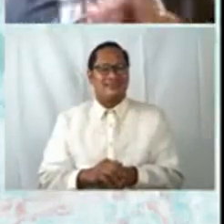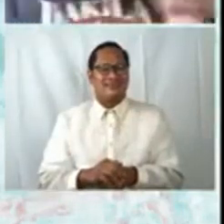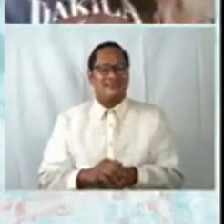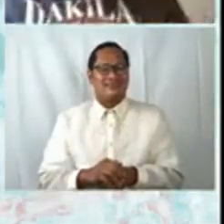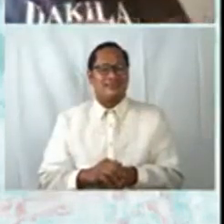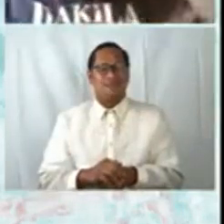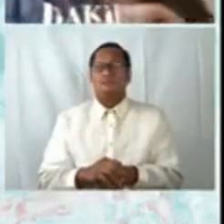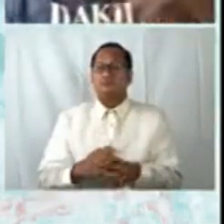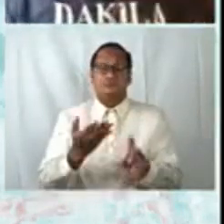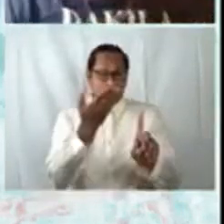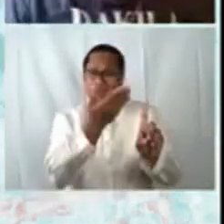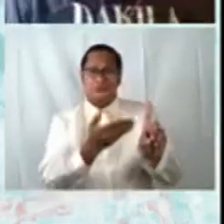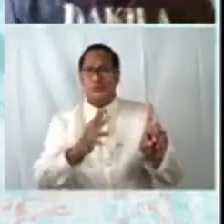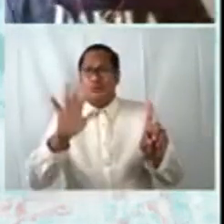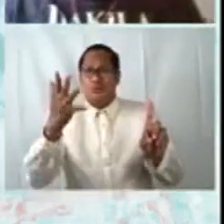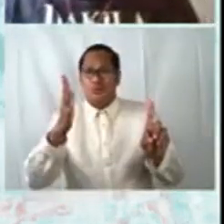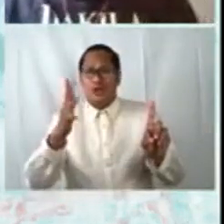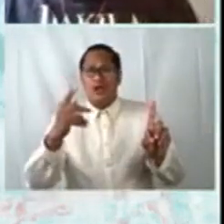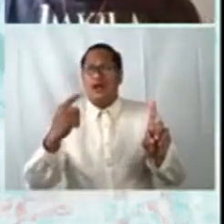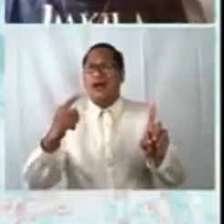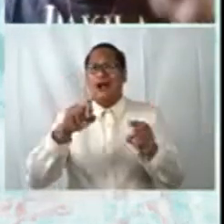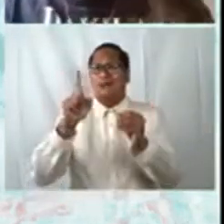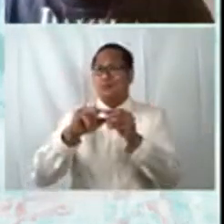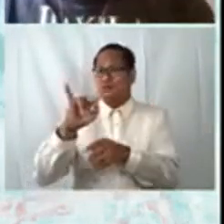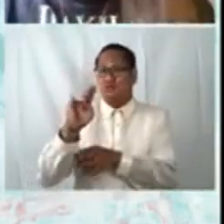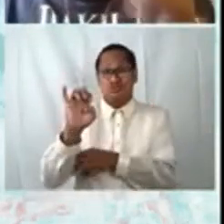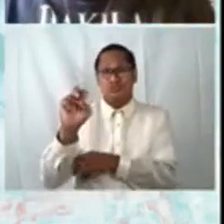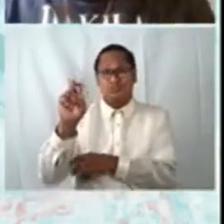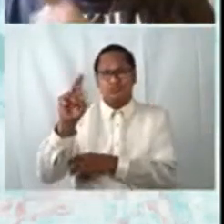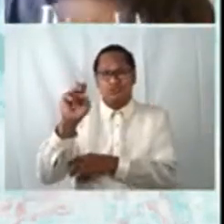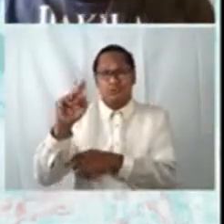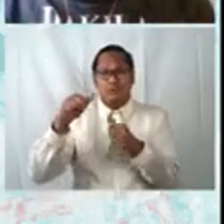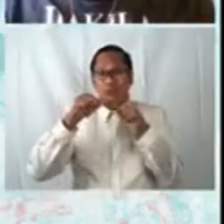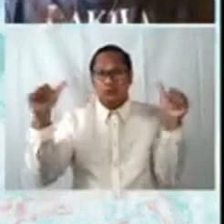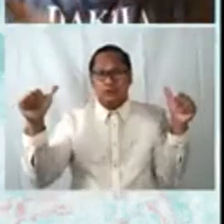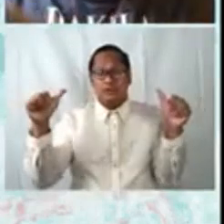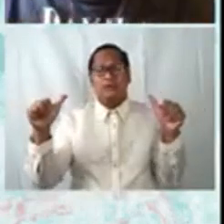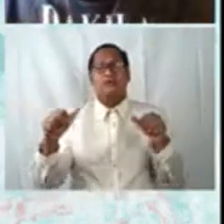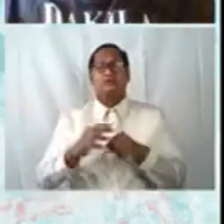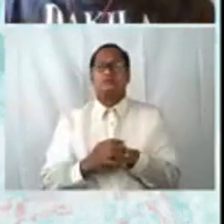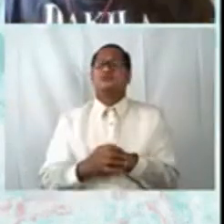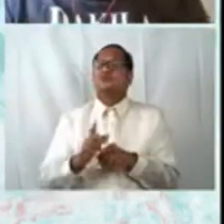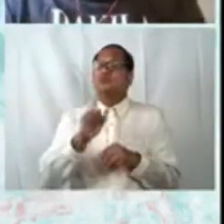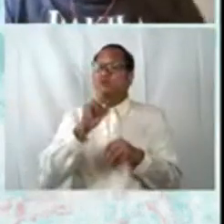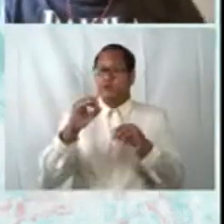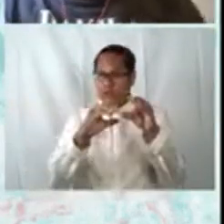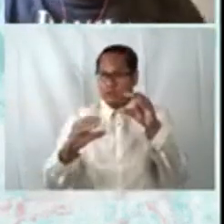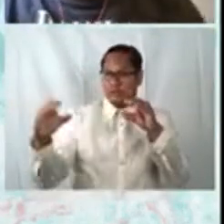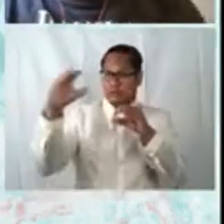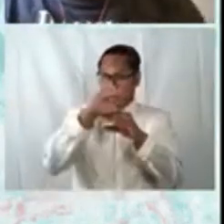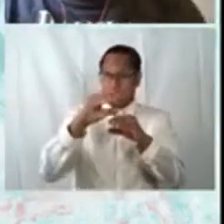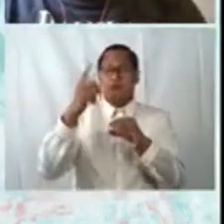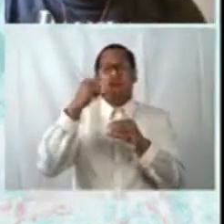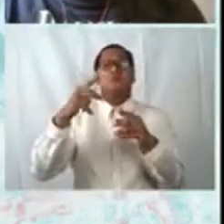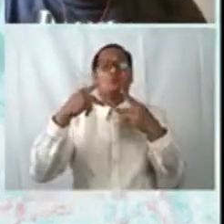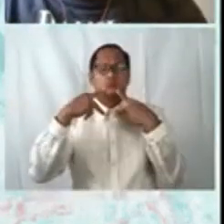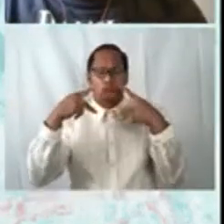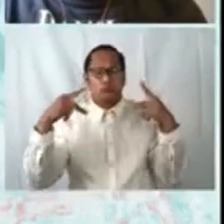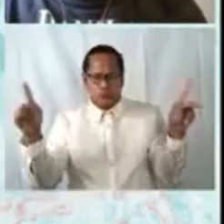They were not referring to the June 12 proclamation. Basically, this supersedes the June 12 proclamation.